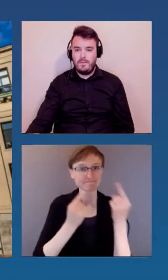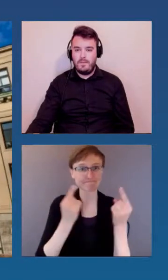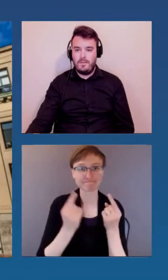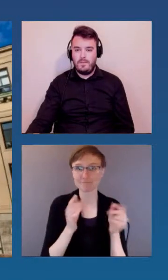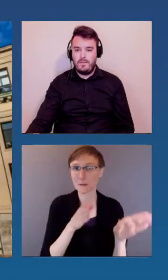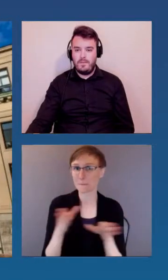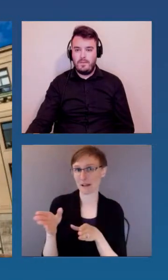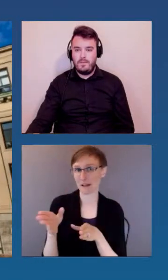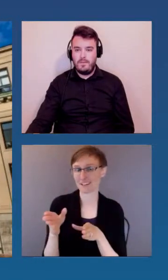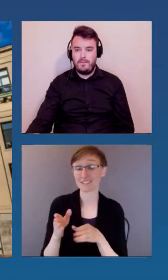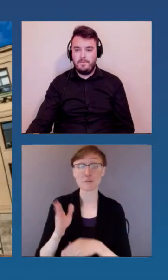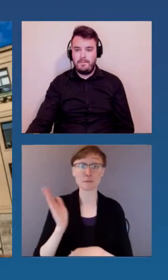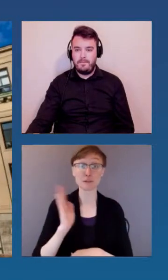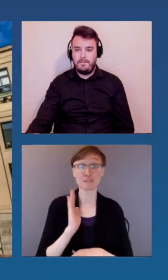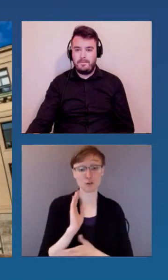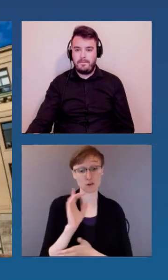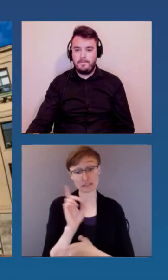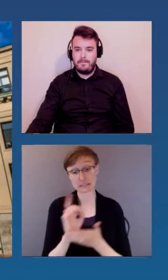or campuses.